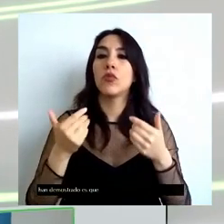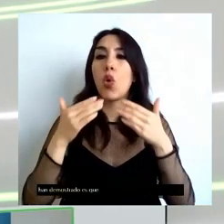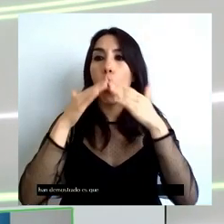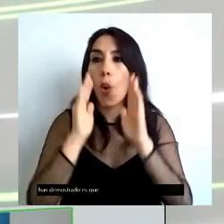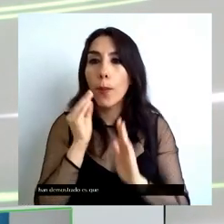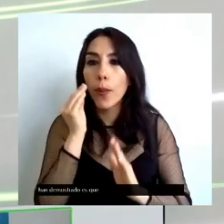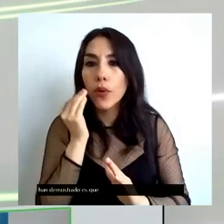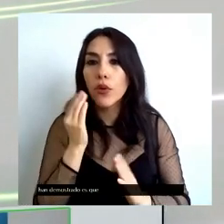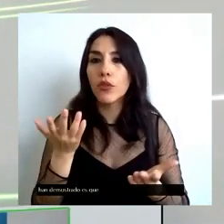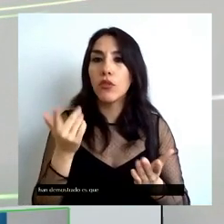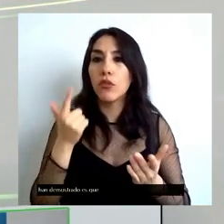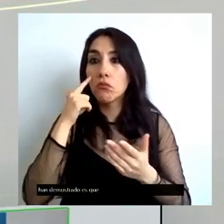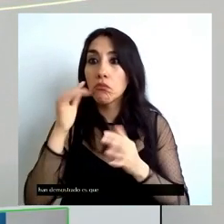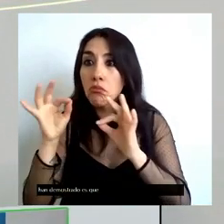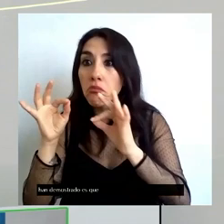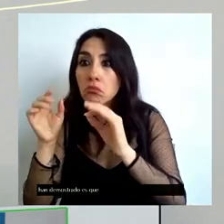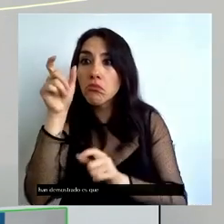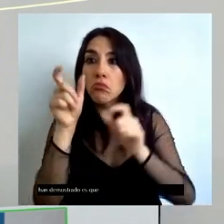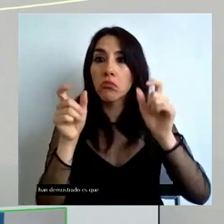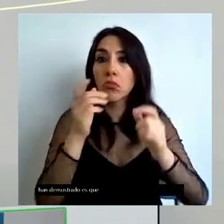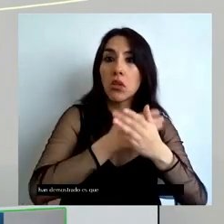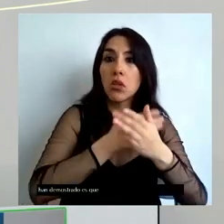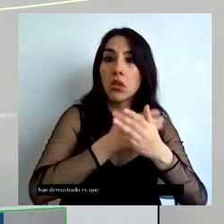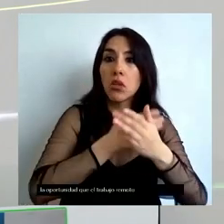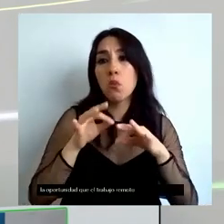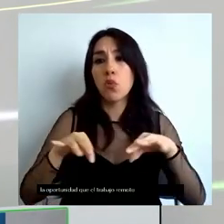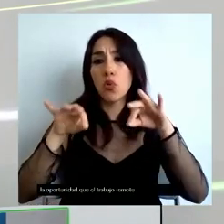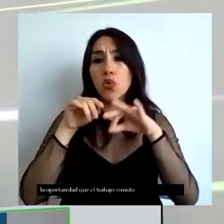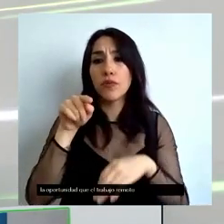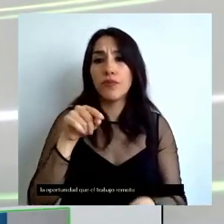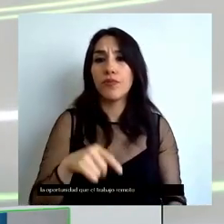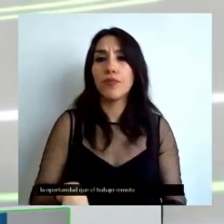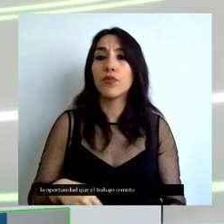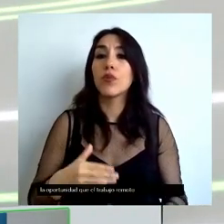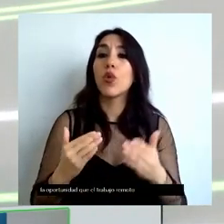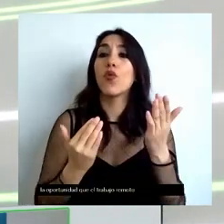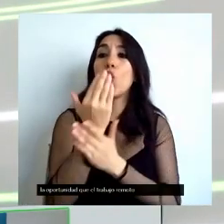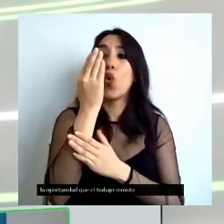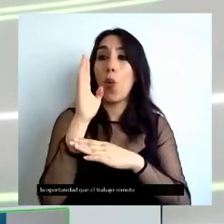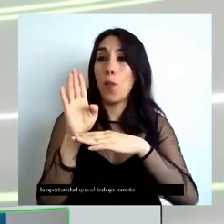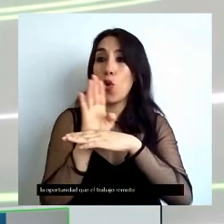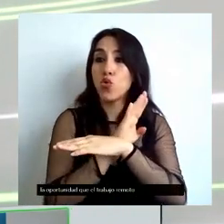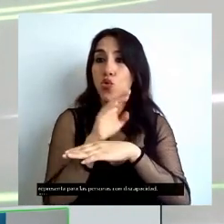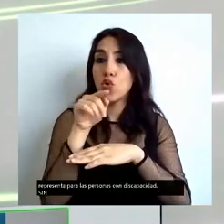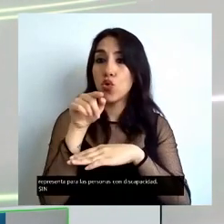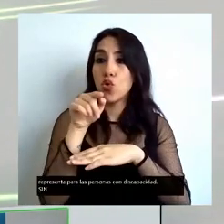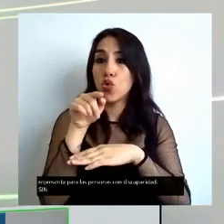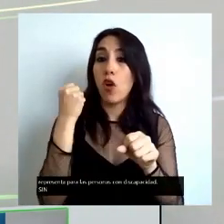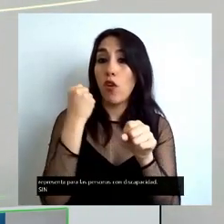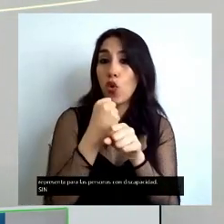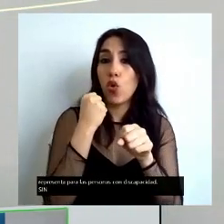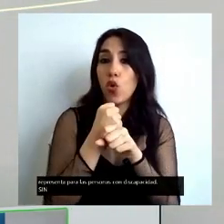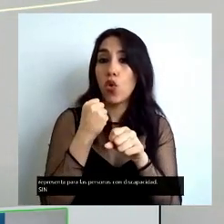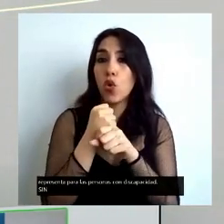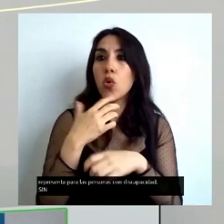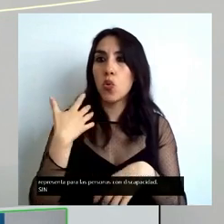However, for this new industry to provide decent work for people with